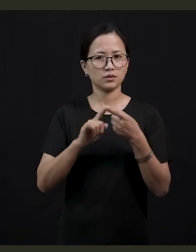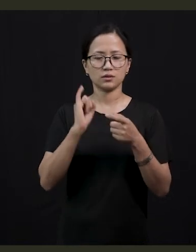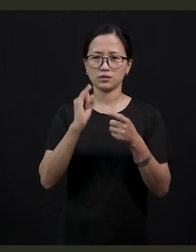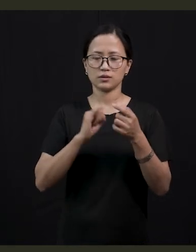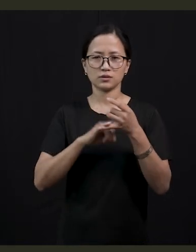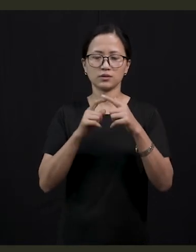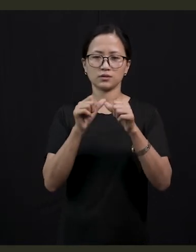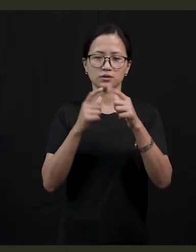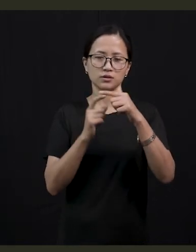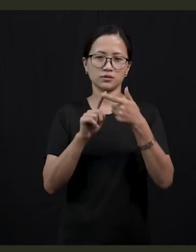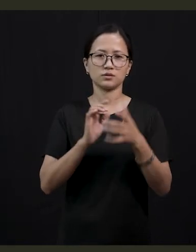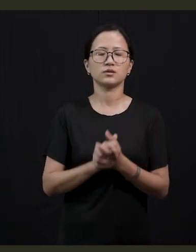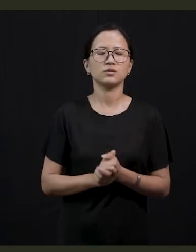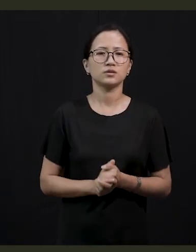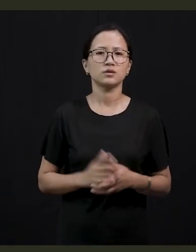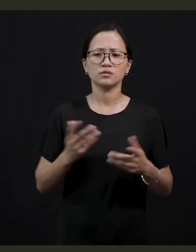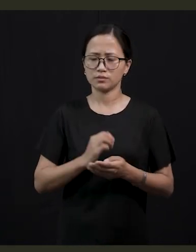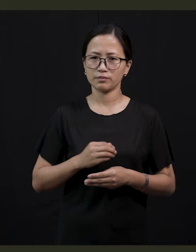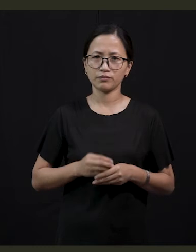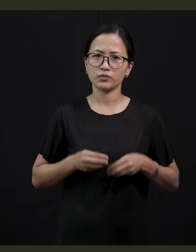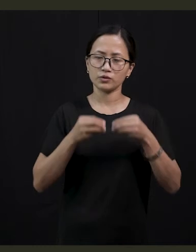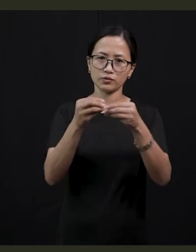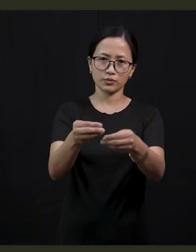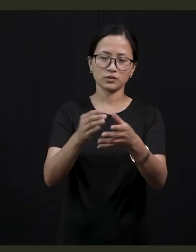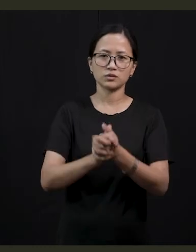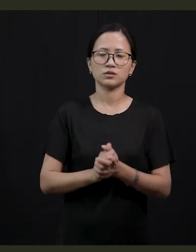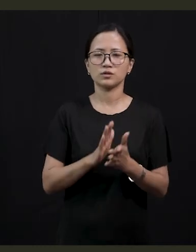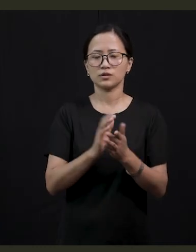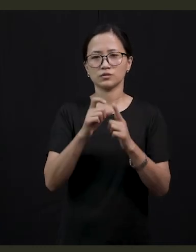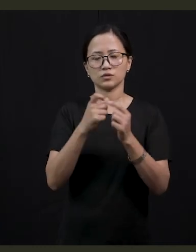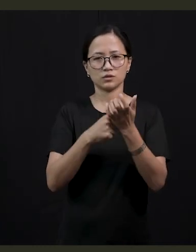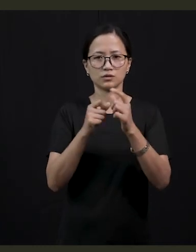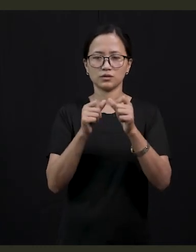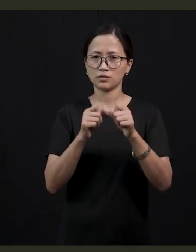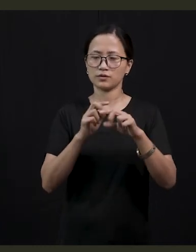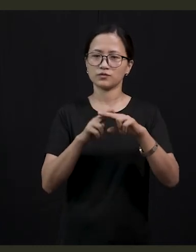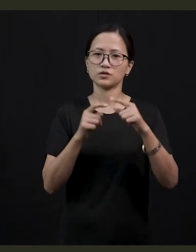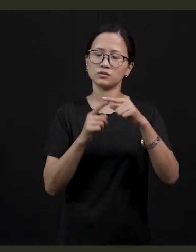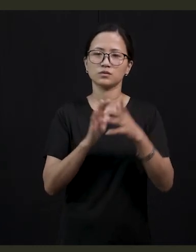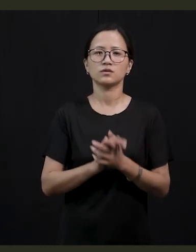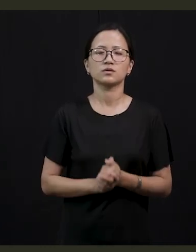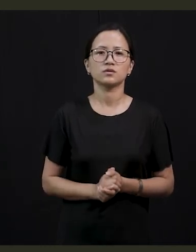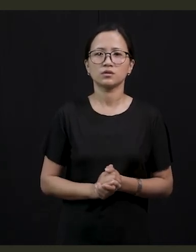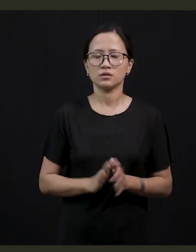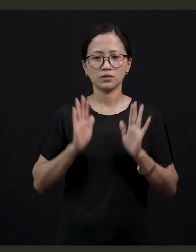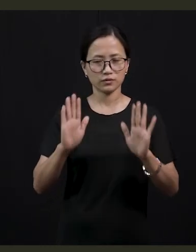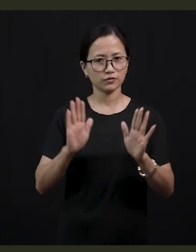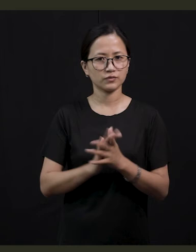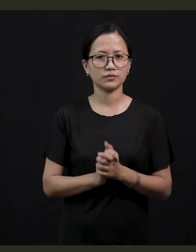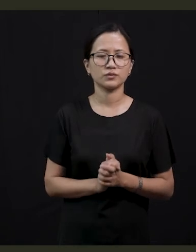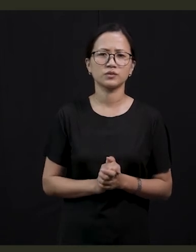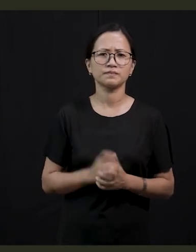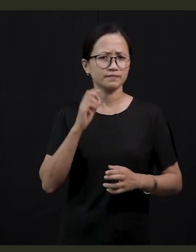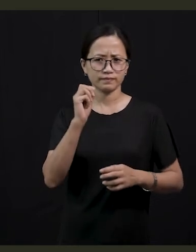So, before a law is passed, a draft of the same, which means if I want to have a law which